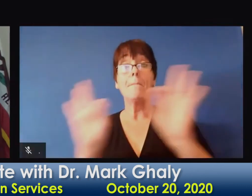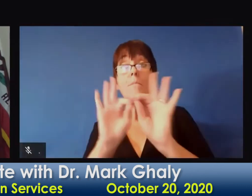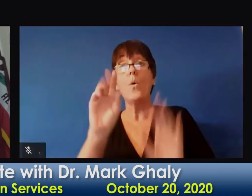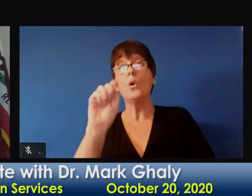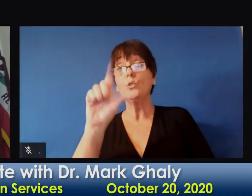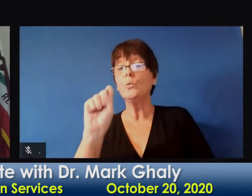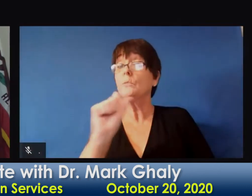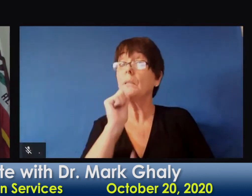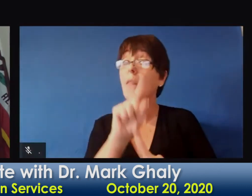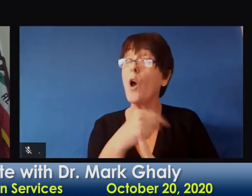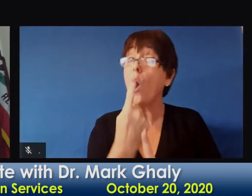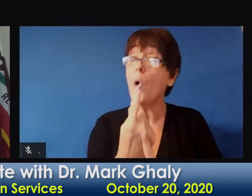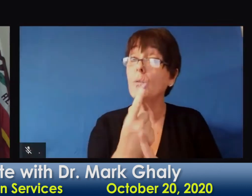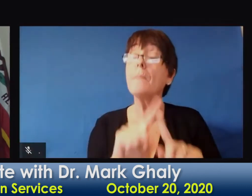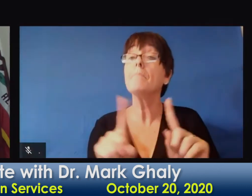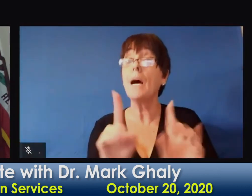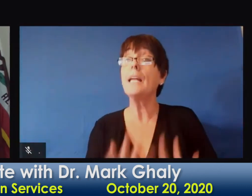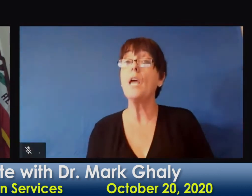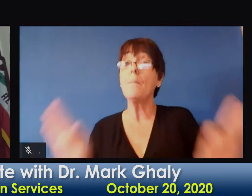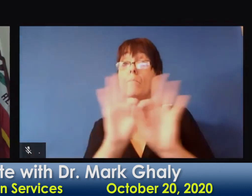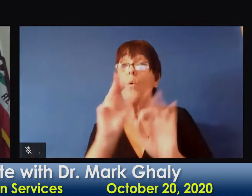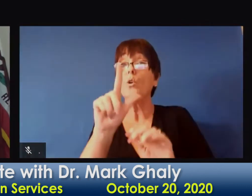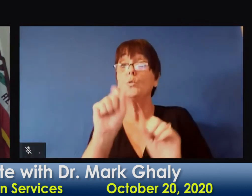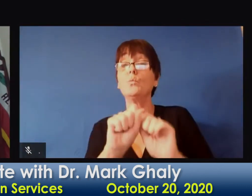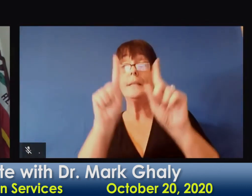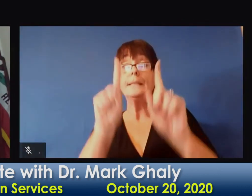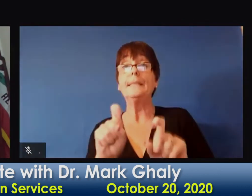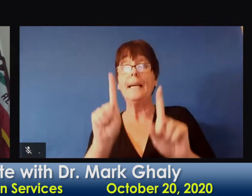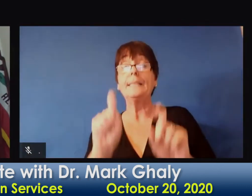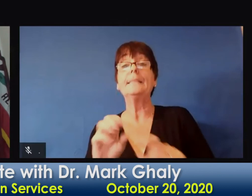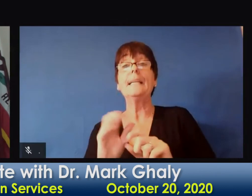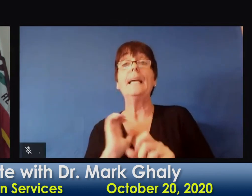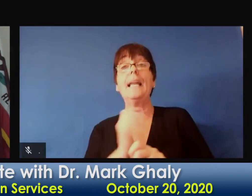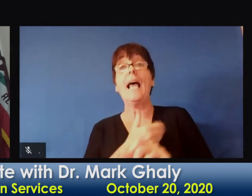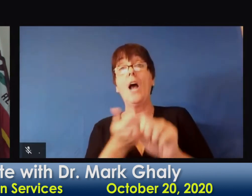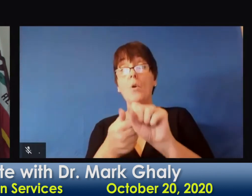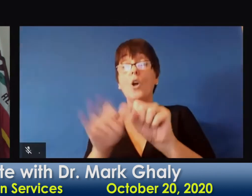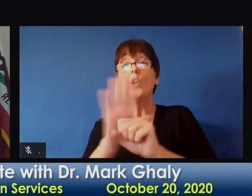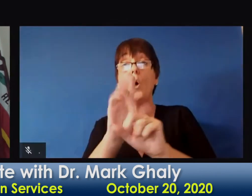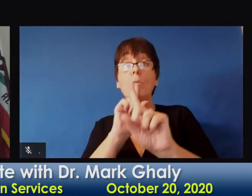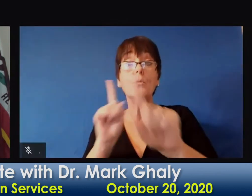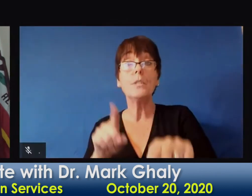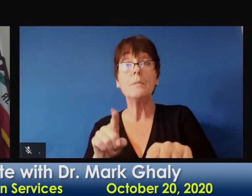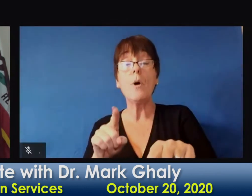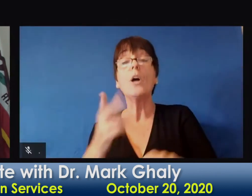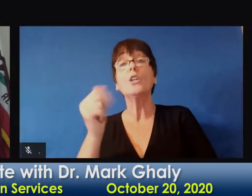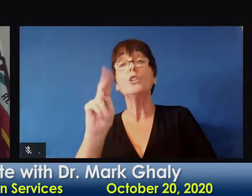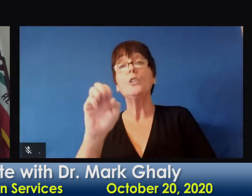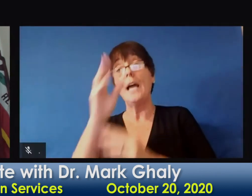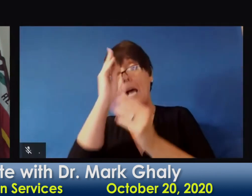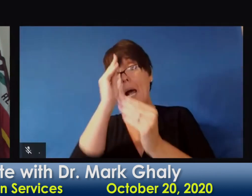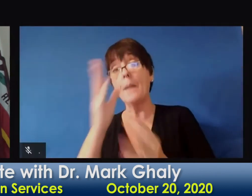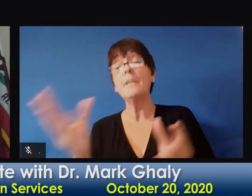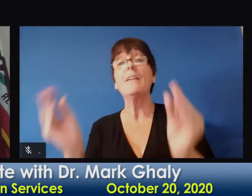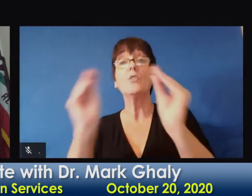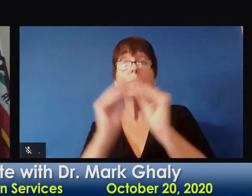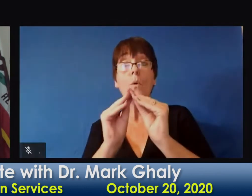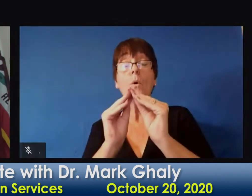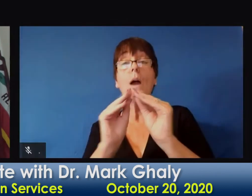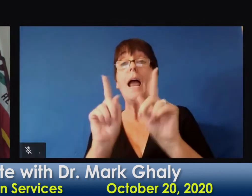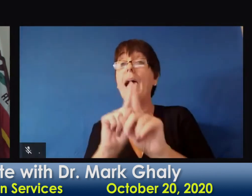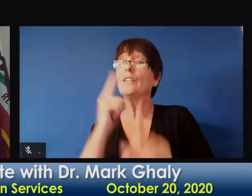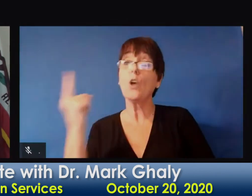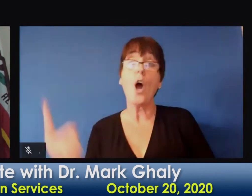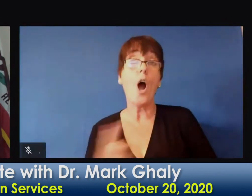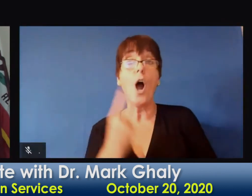the only tool, but a very important tool with testing in our COVID response, and a chance to update you further. And as